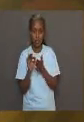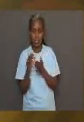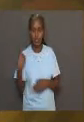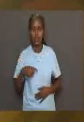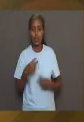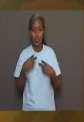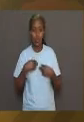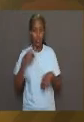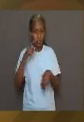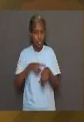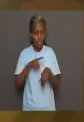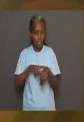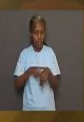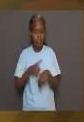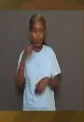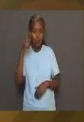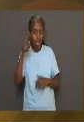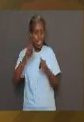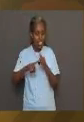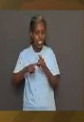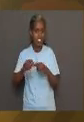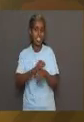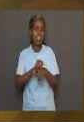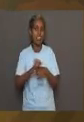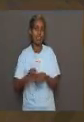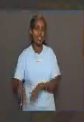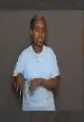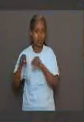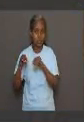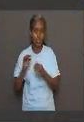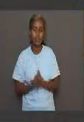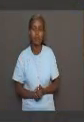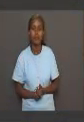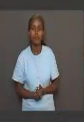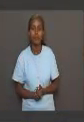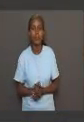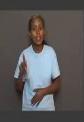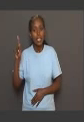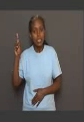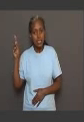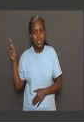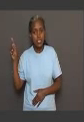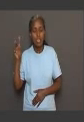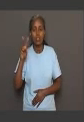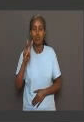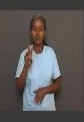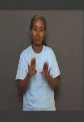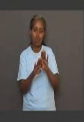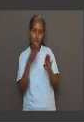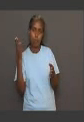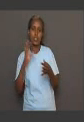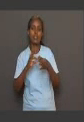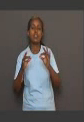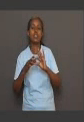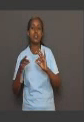We have time for one last activity, students. These are two open